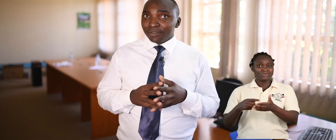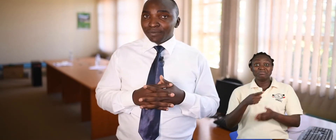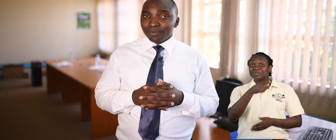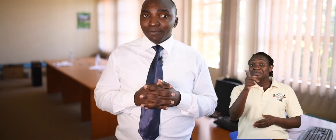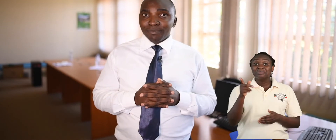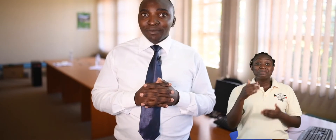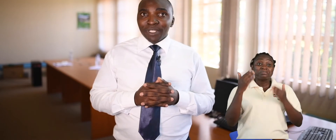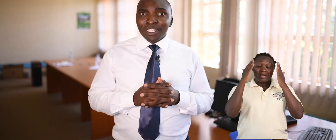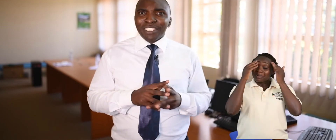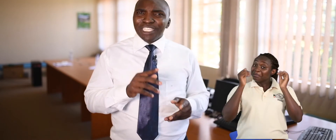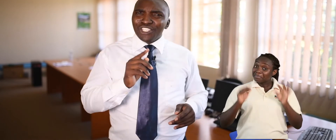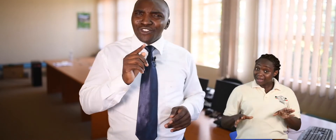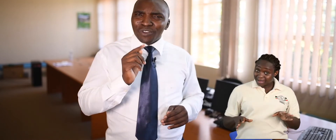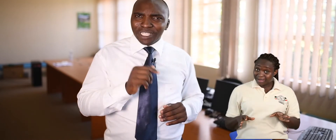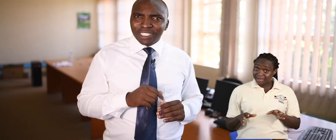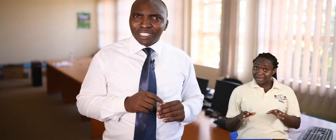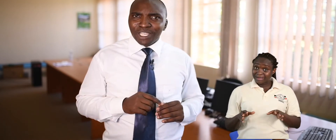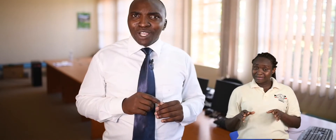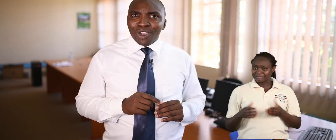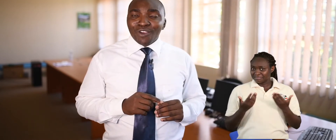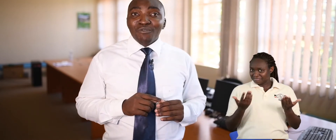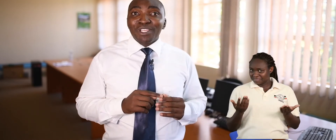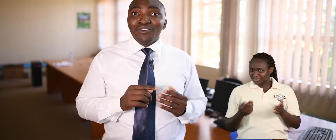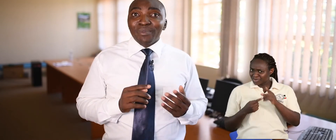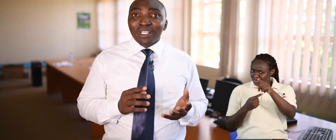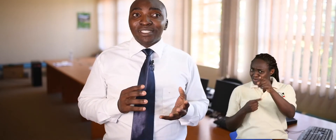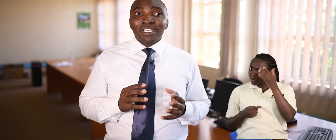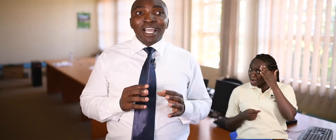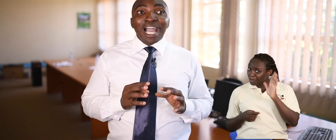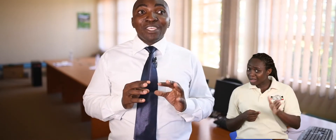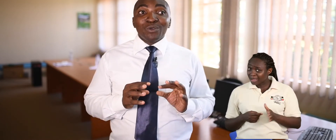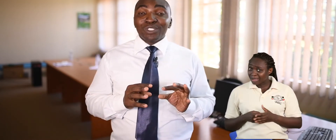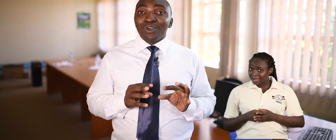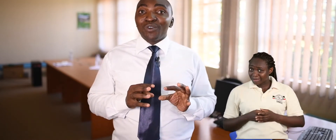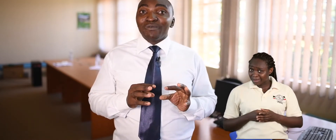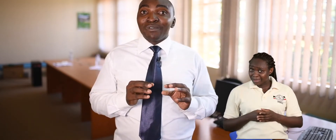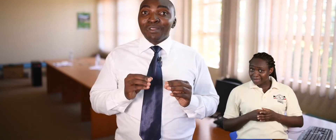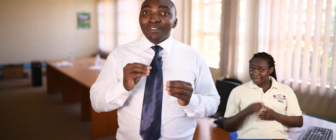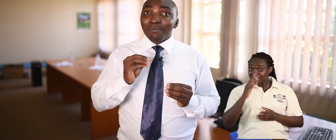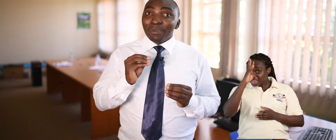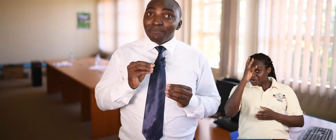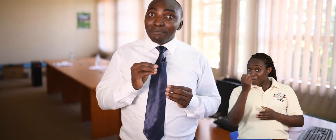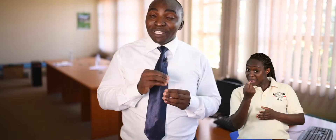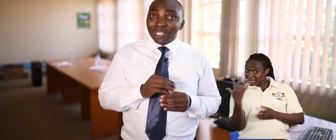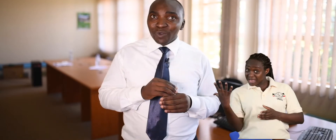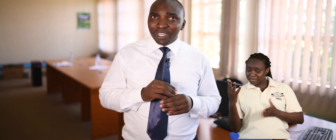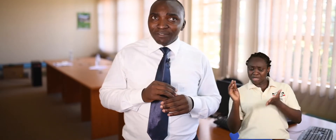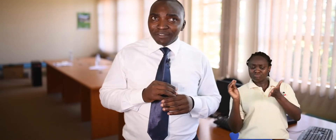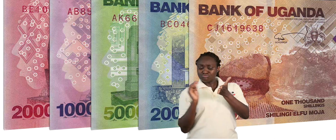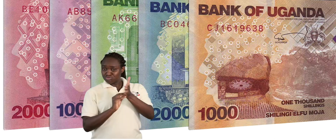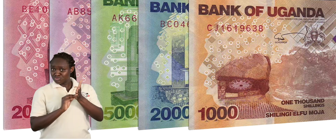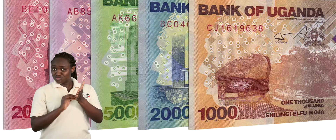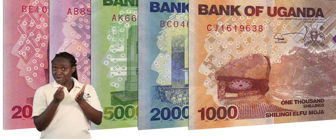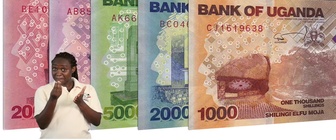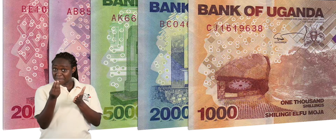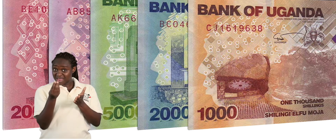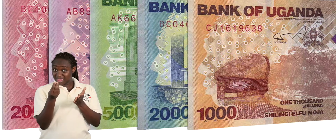it. Did you know that Roman numerals are used on the paper money that we have?